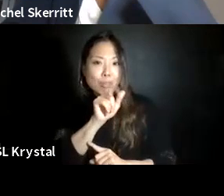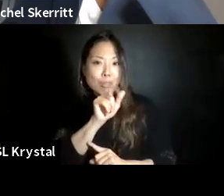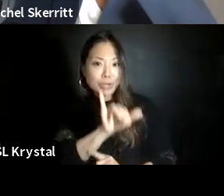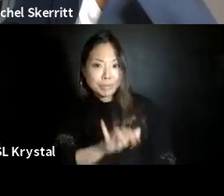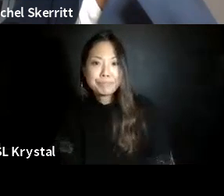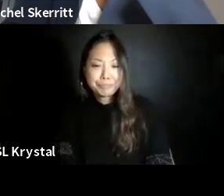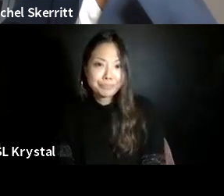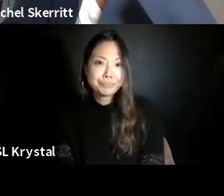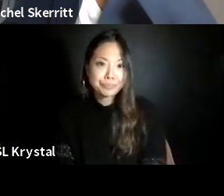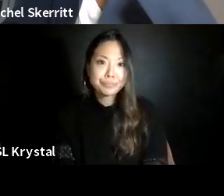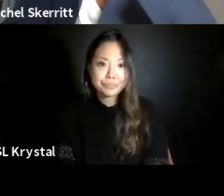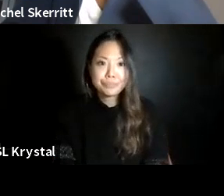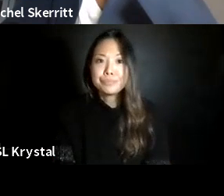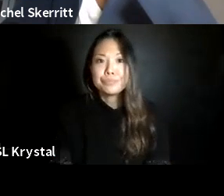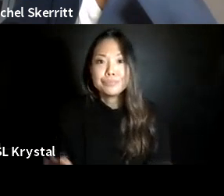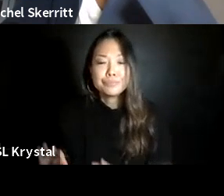Tung?